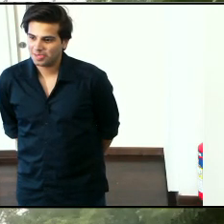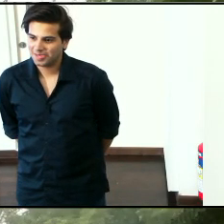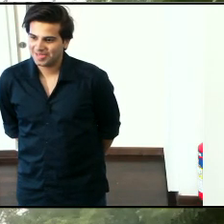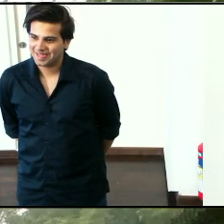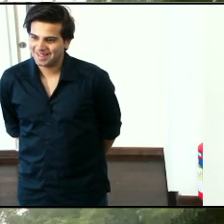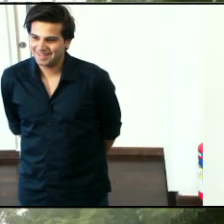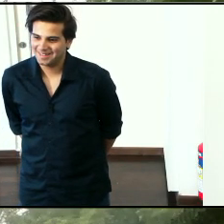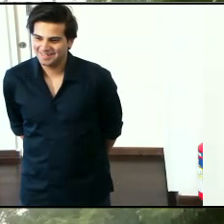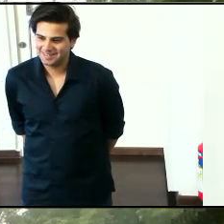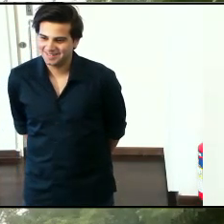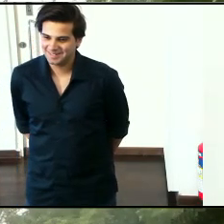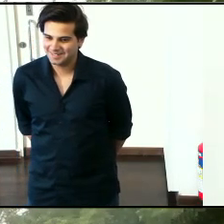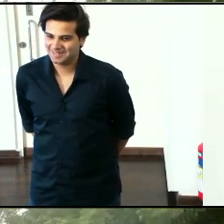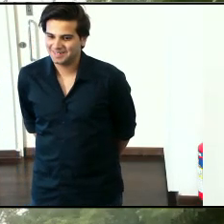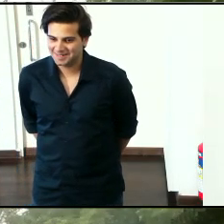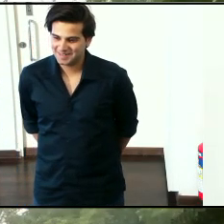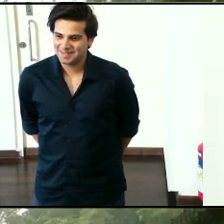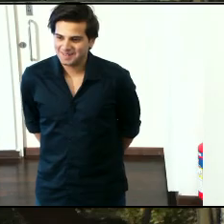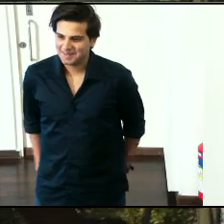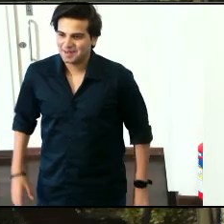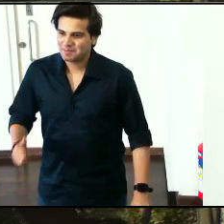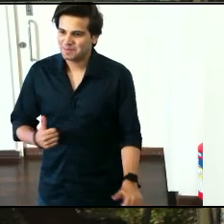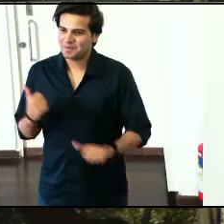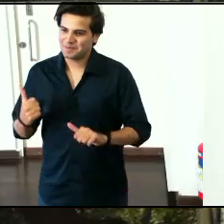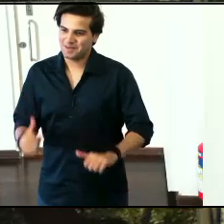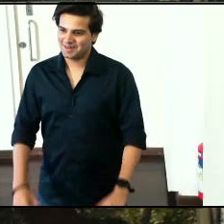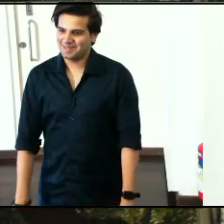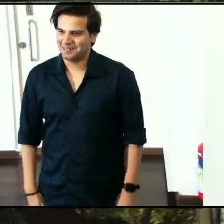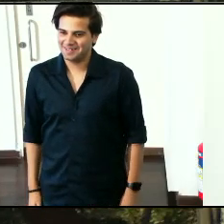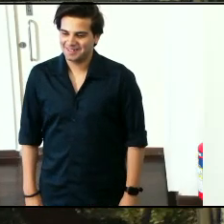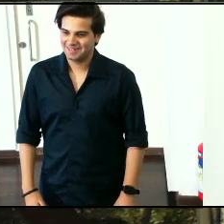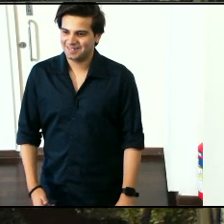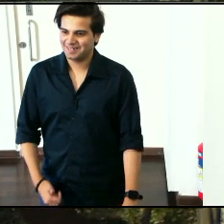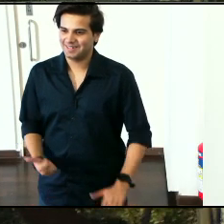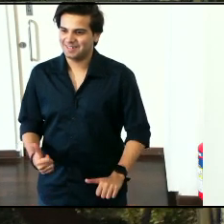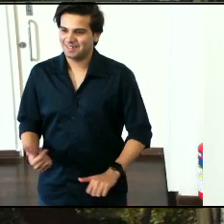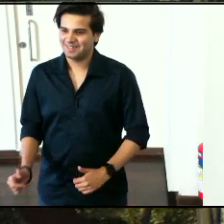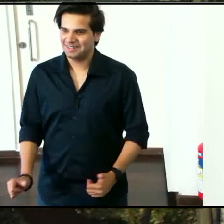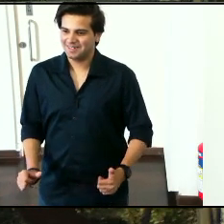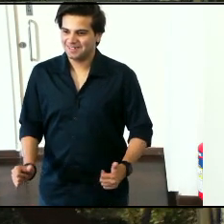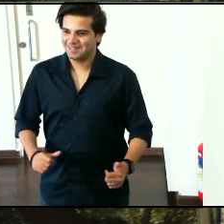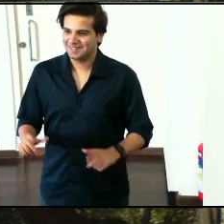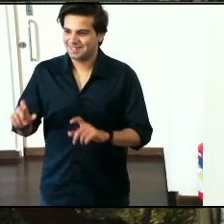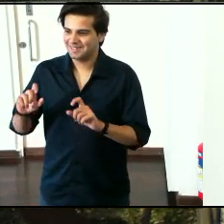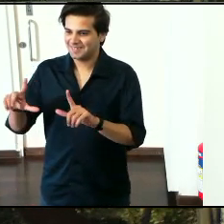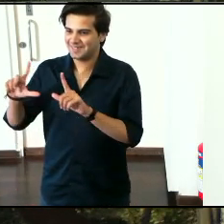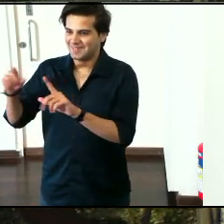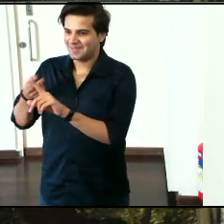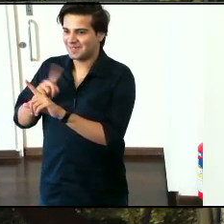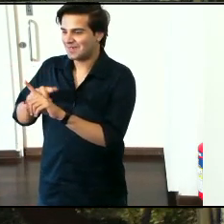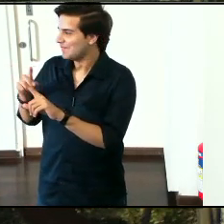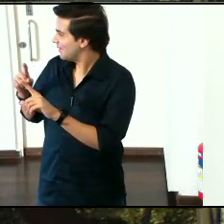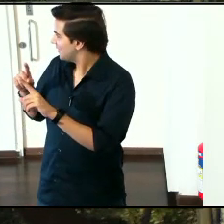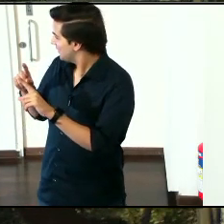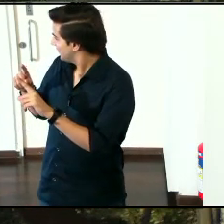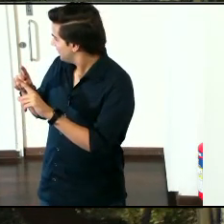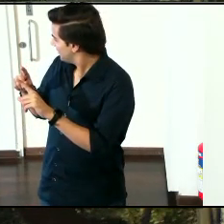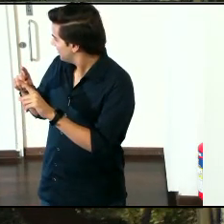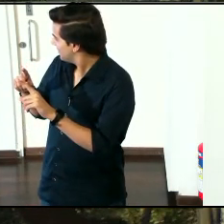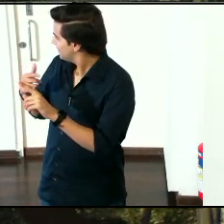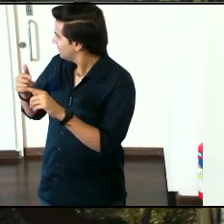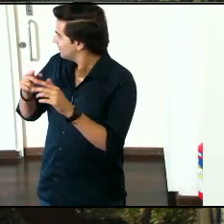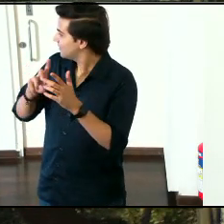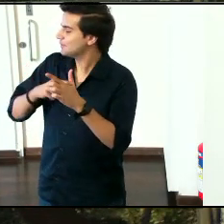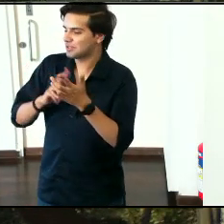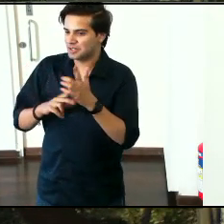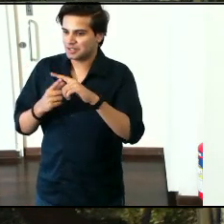Okay. Can we go back to the previous one? Both of these are photographs from the anti-CAA protests, and